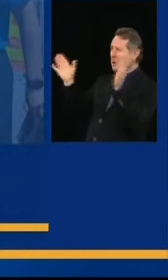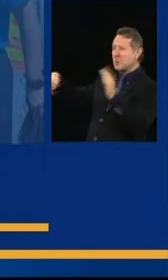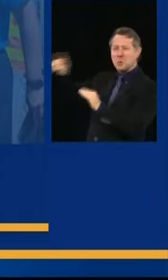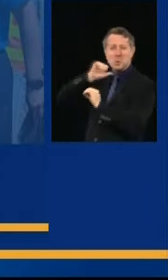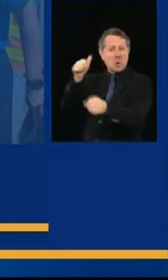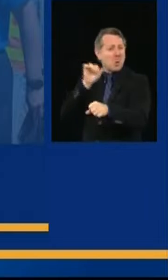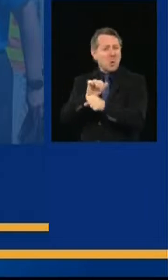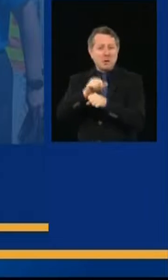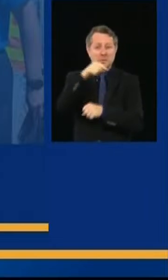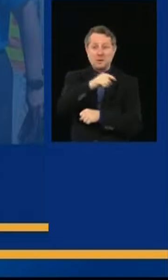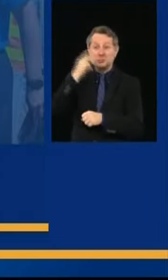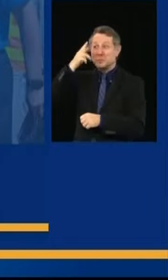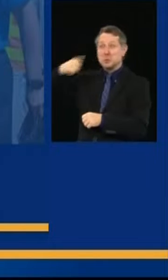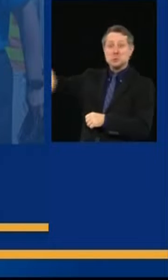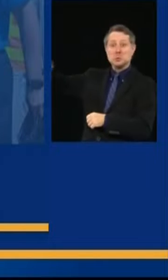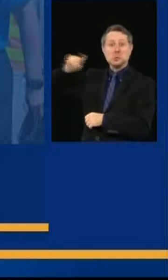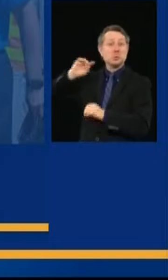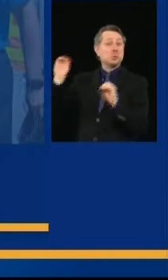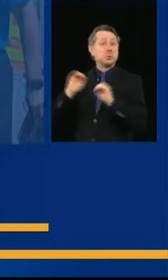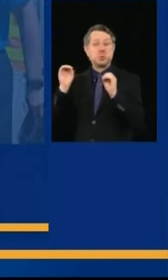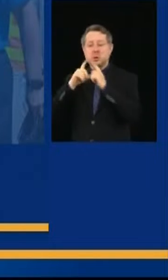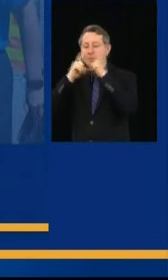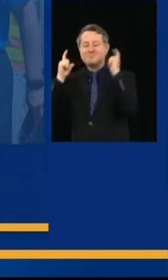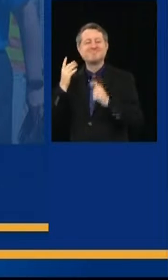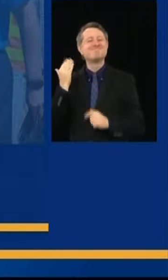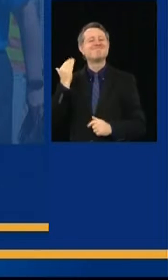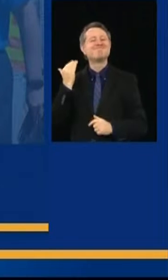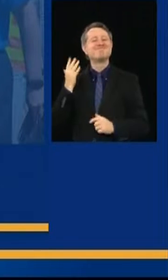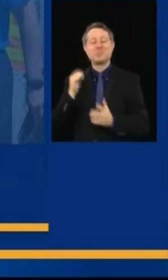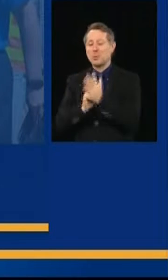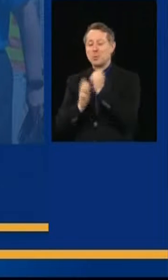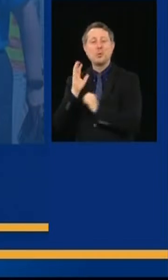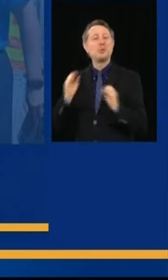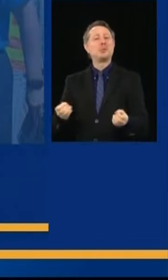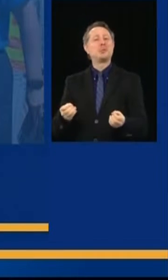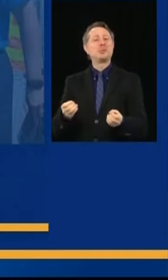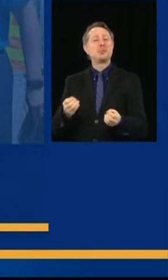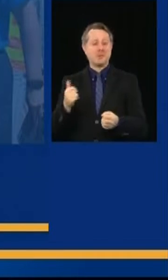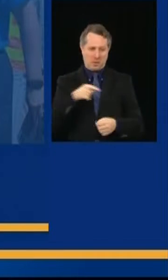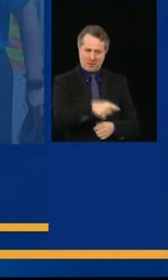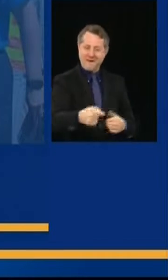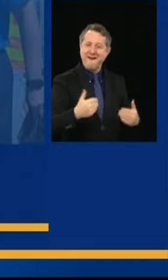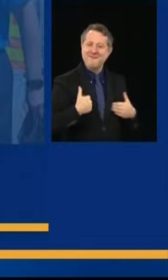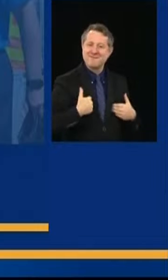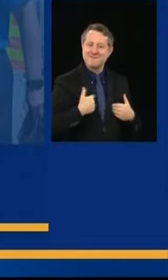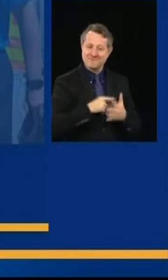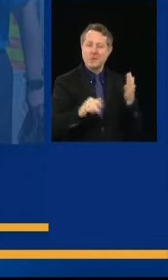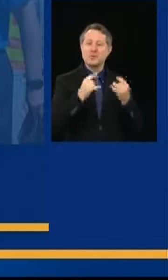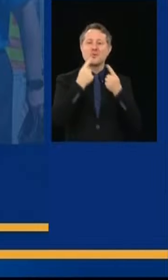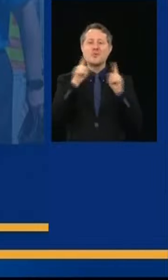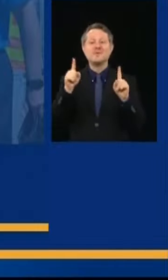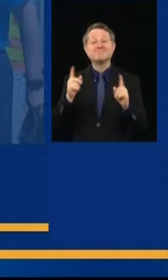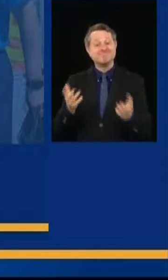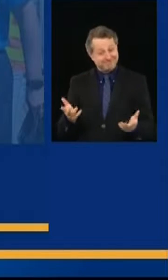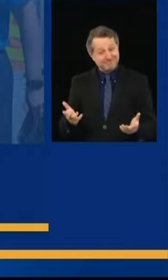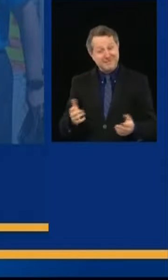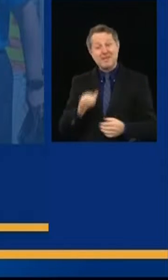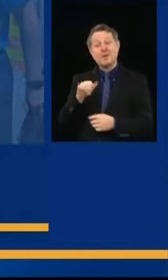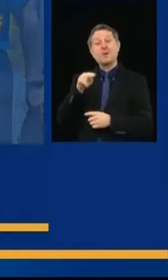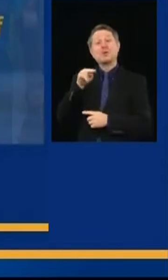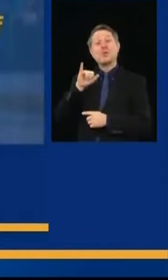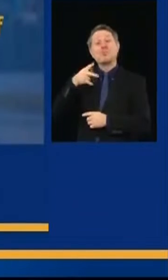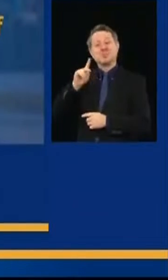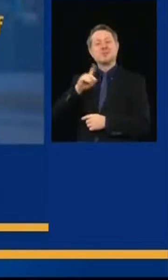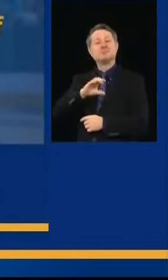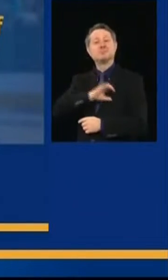these at home, and they don't take the same precautions. But this works. NYPD, 10%, fire